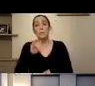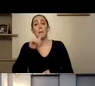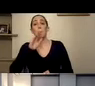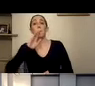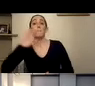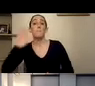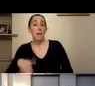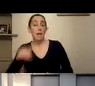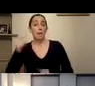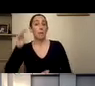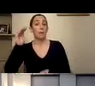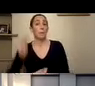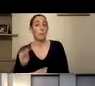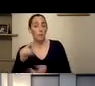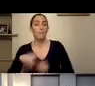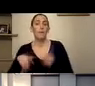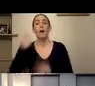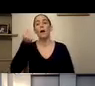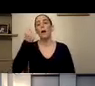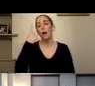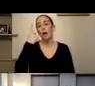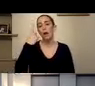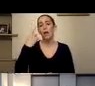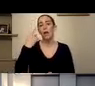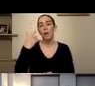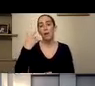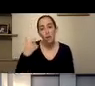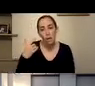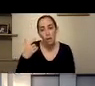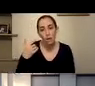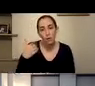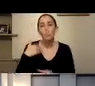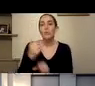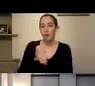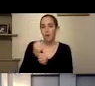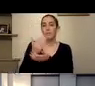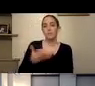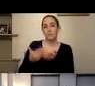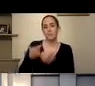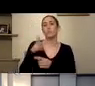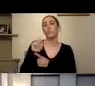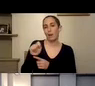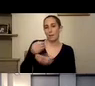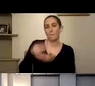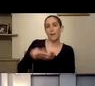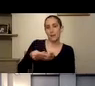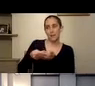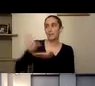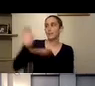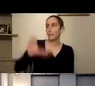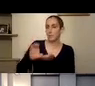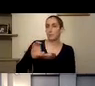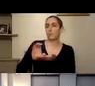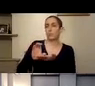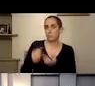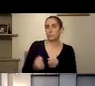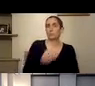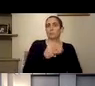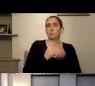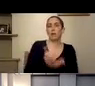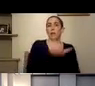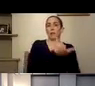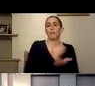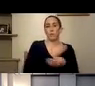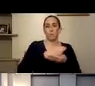we did get a number of CARES grant revenues that contribute to that, and I'll talk through sort of how that impacted